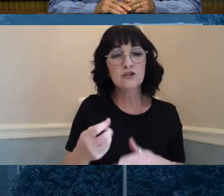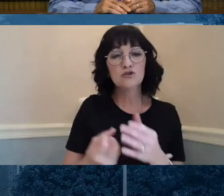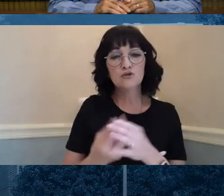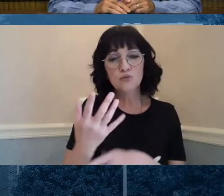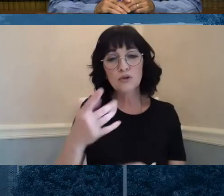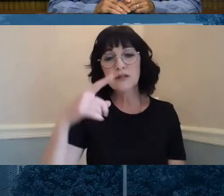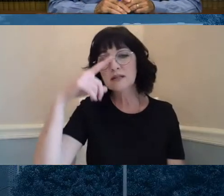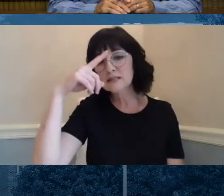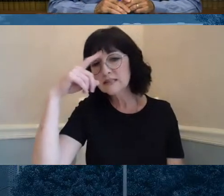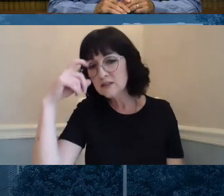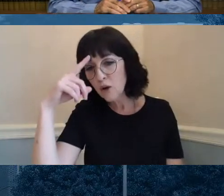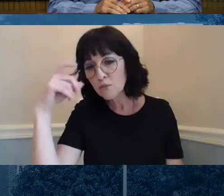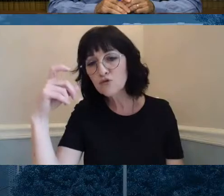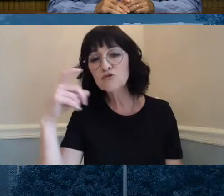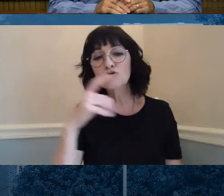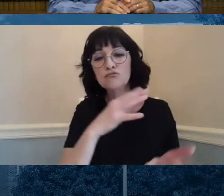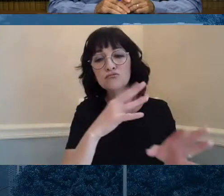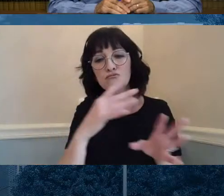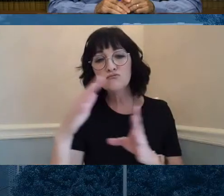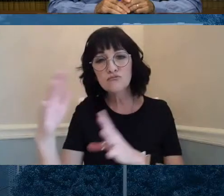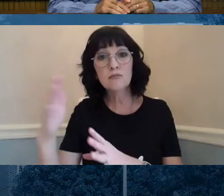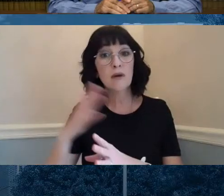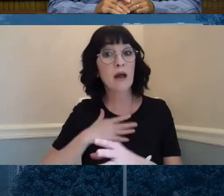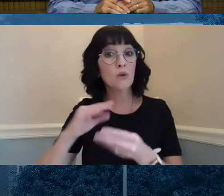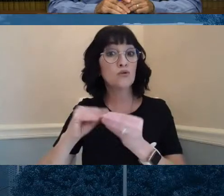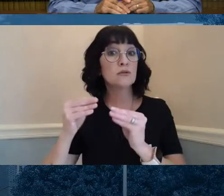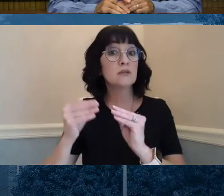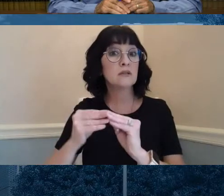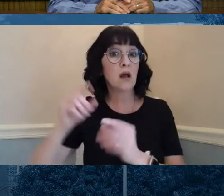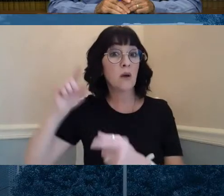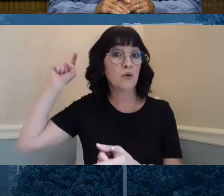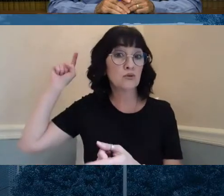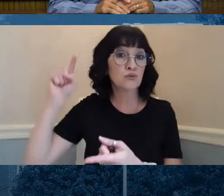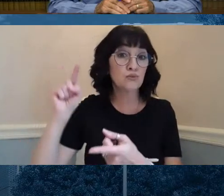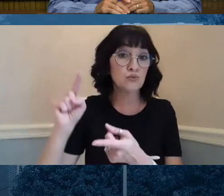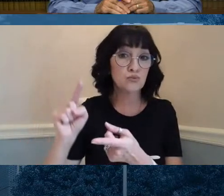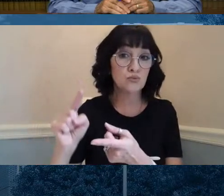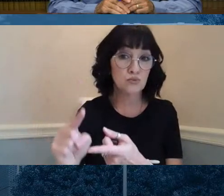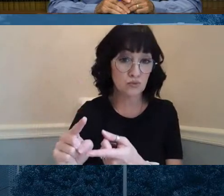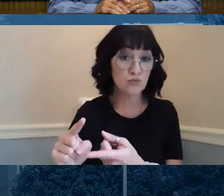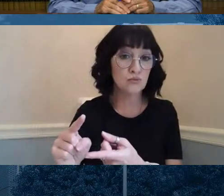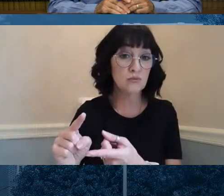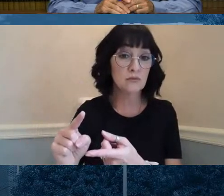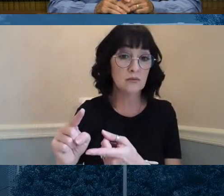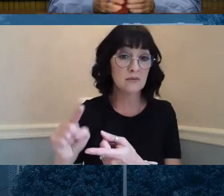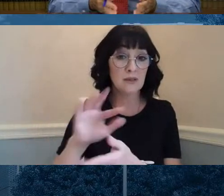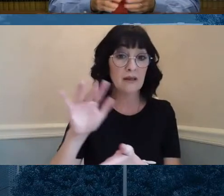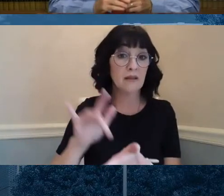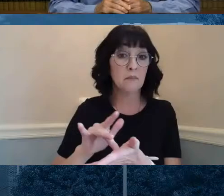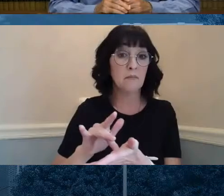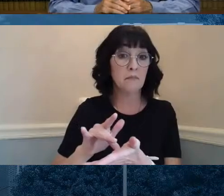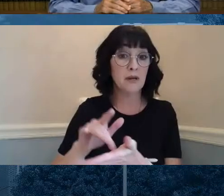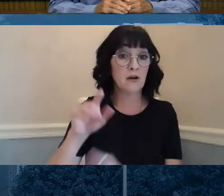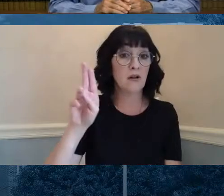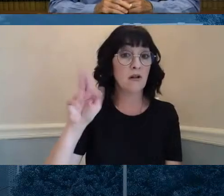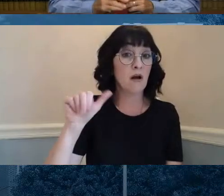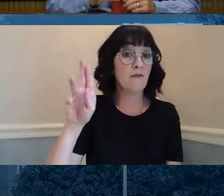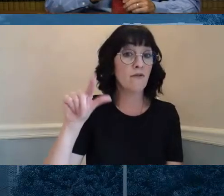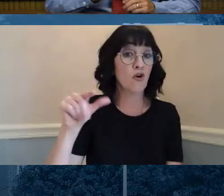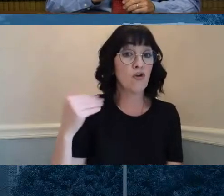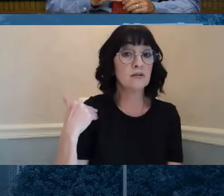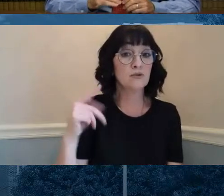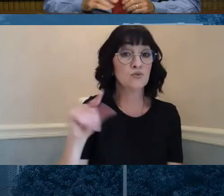months, our trajectory went downward and to a low in August, middle of August of 29. That's the middle of the graph